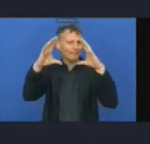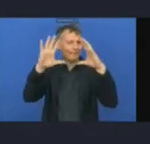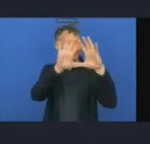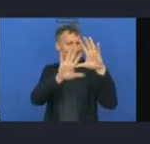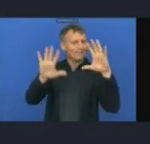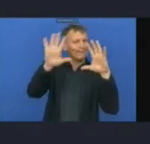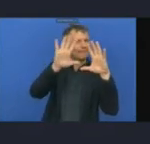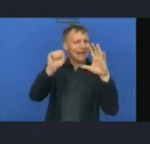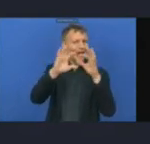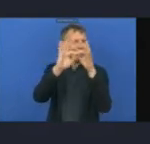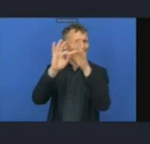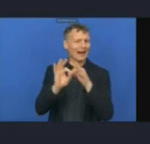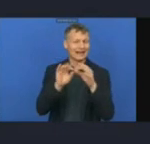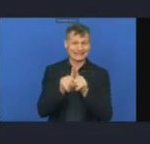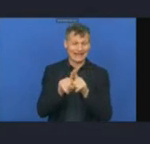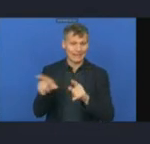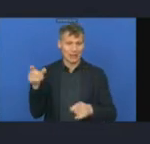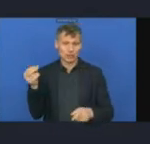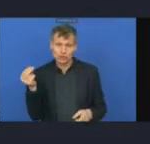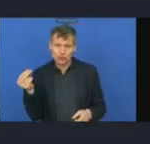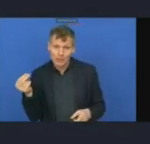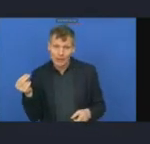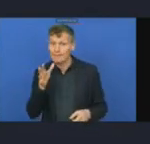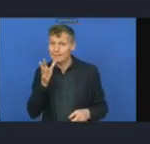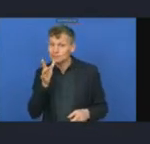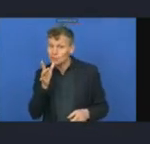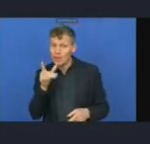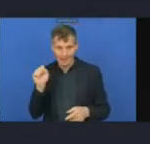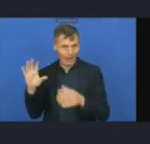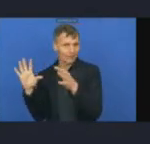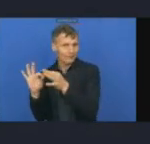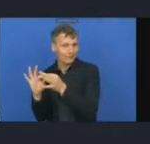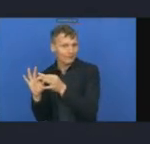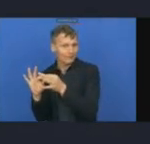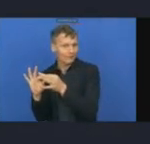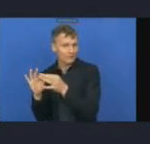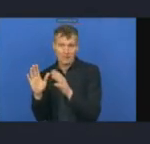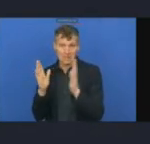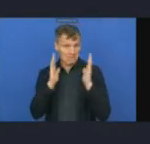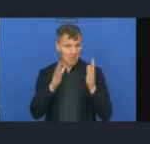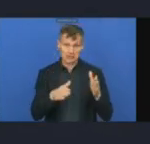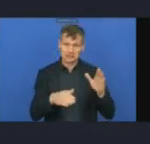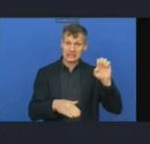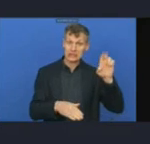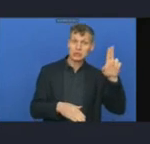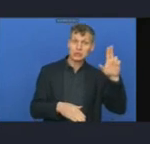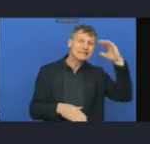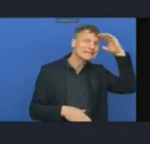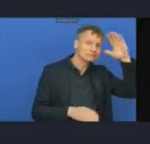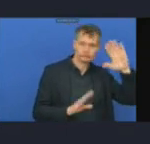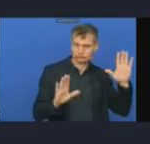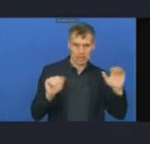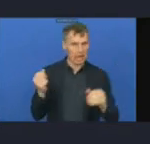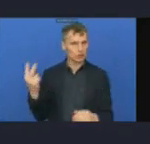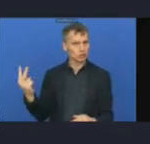to the program, like Serbia, North Macedonia, that they can be a partner without a new member states of this action. So this is, for me, is a really main goal